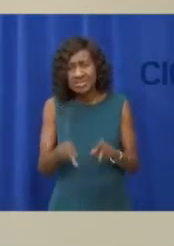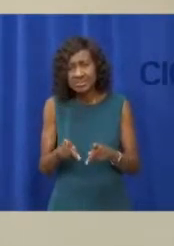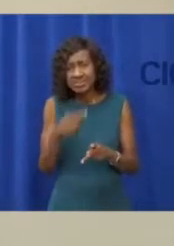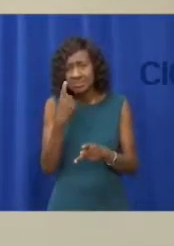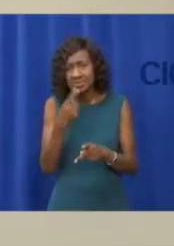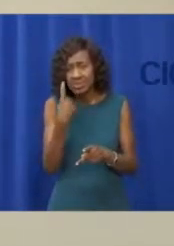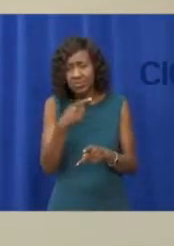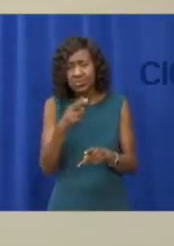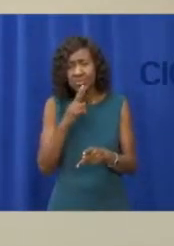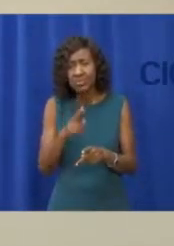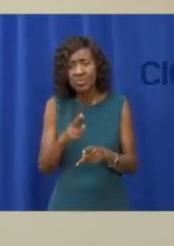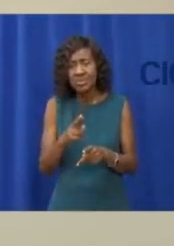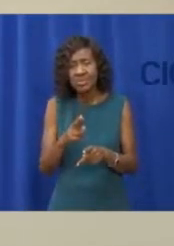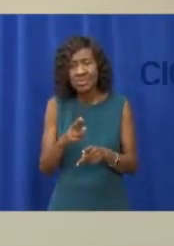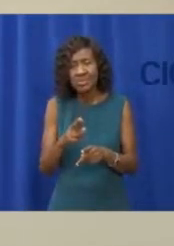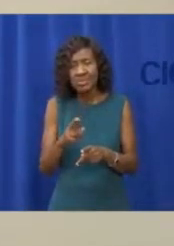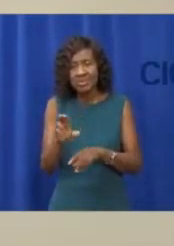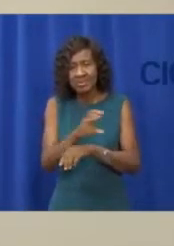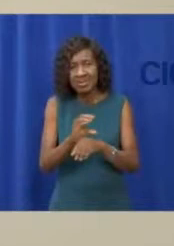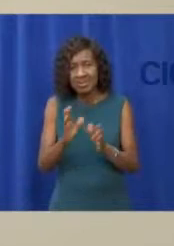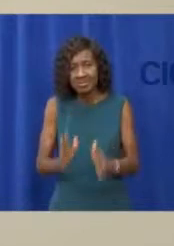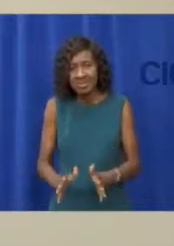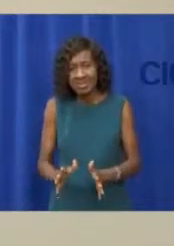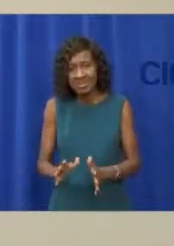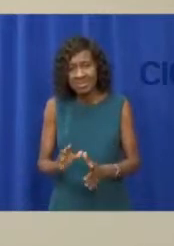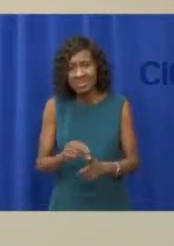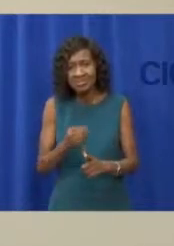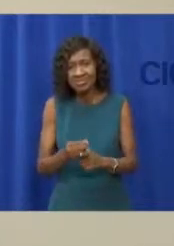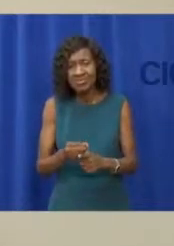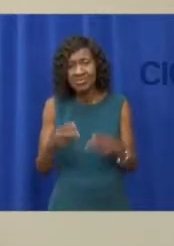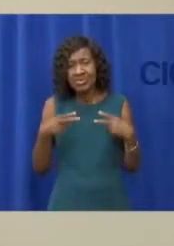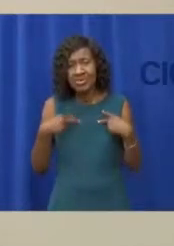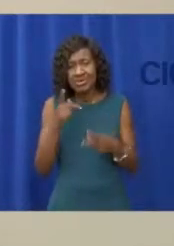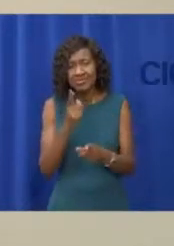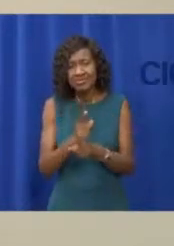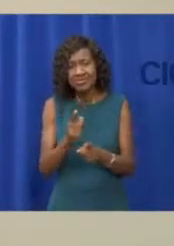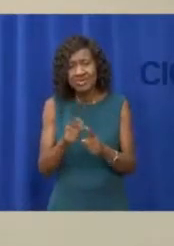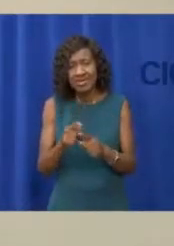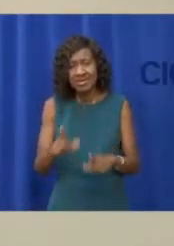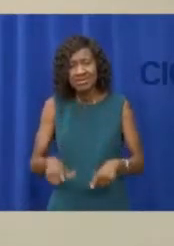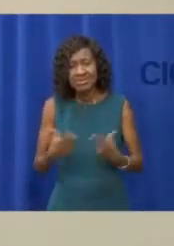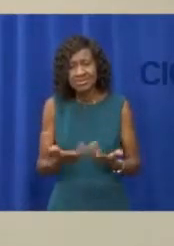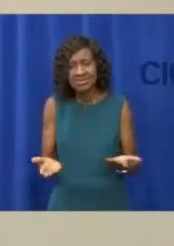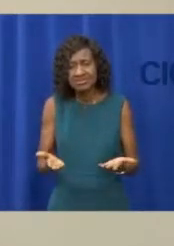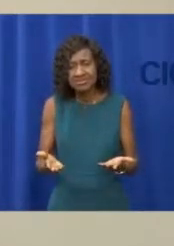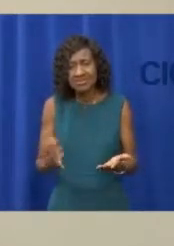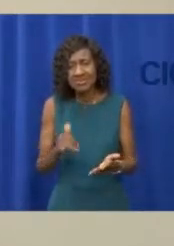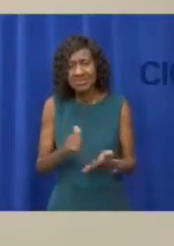or are citizens of your country that they are not allowed in.